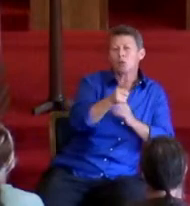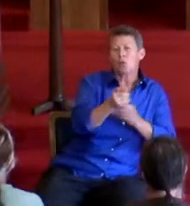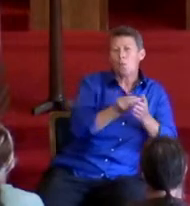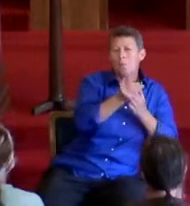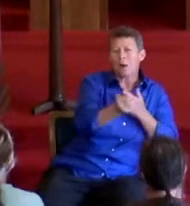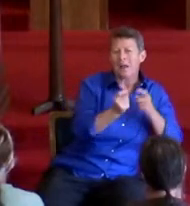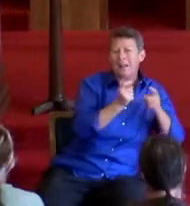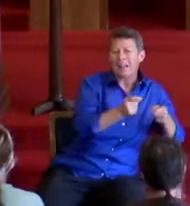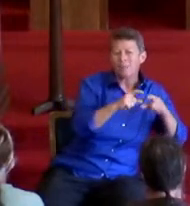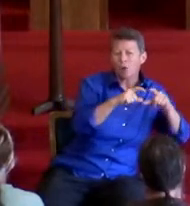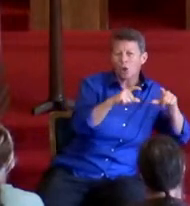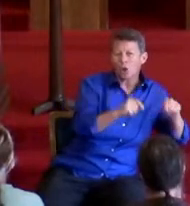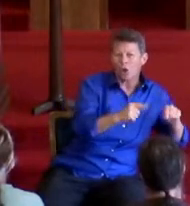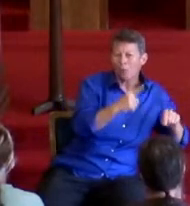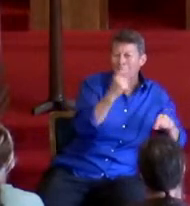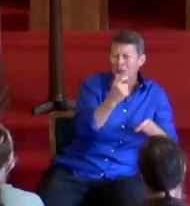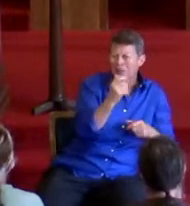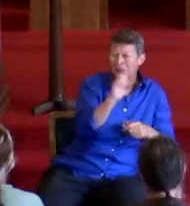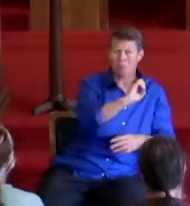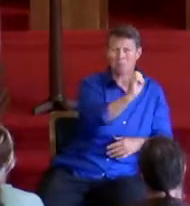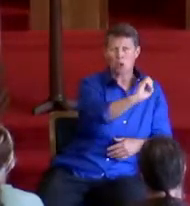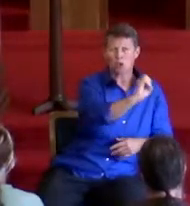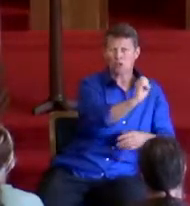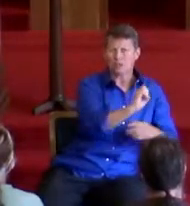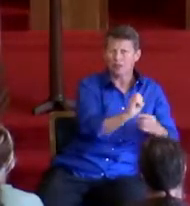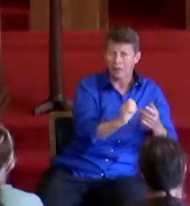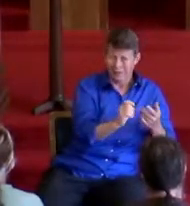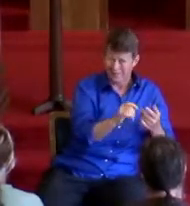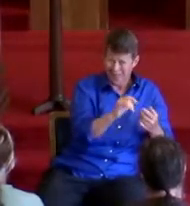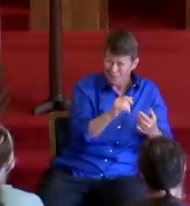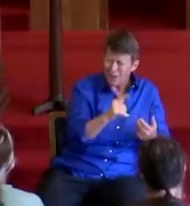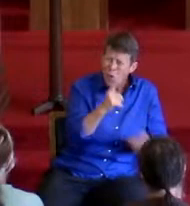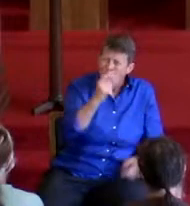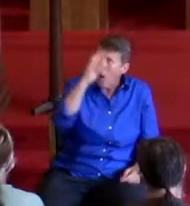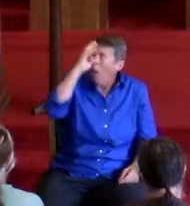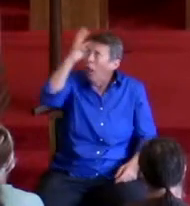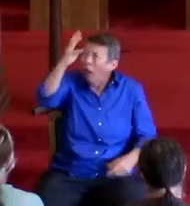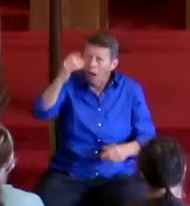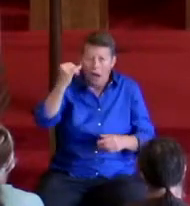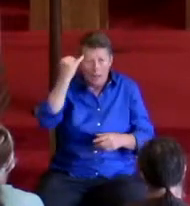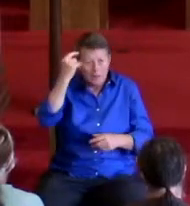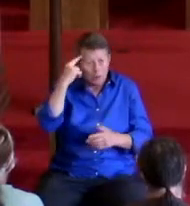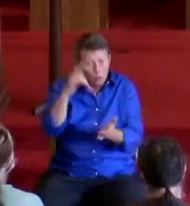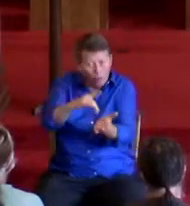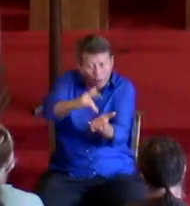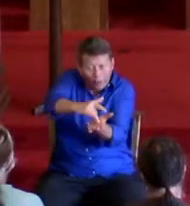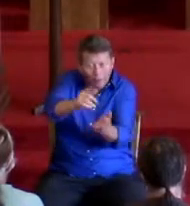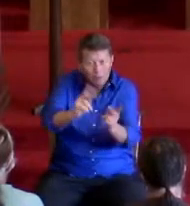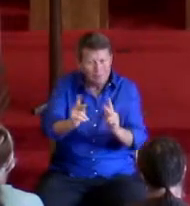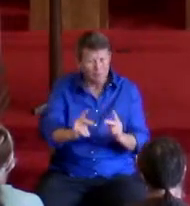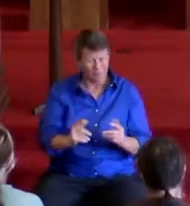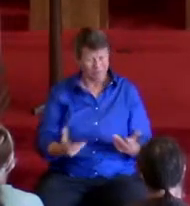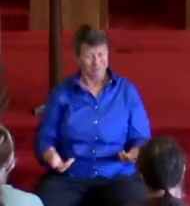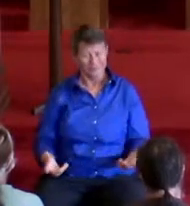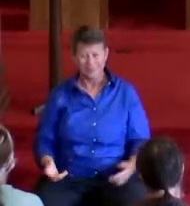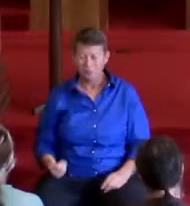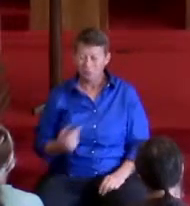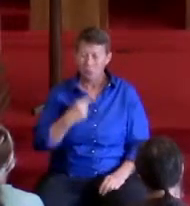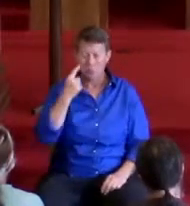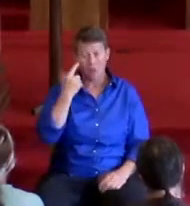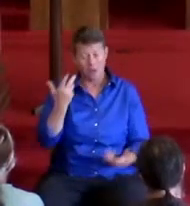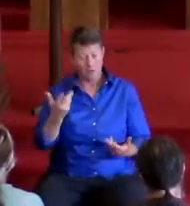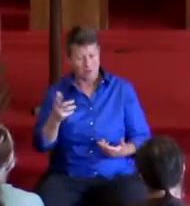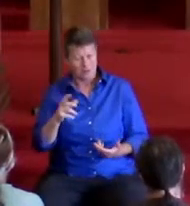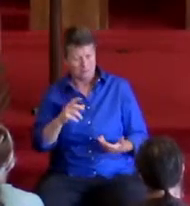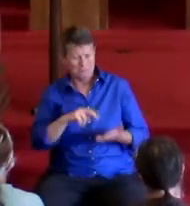cards because of some kind of emergency. Who comes up with these ideas? Well, we thought the text says,